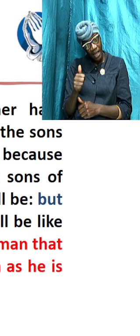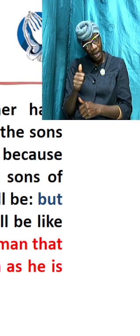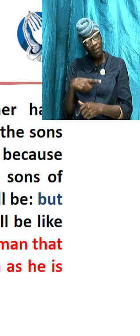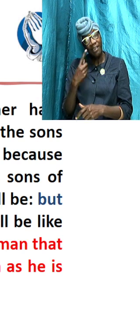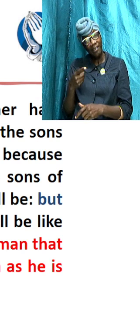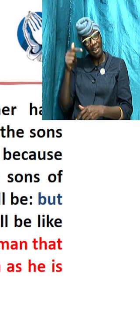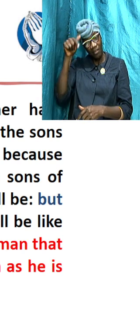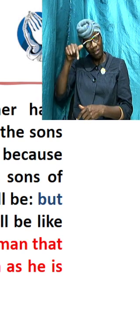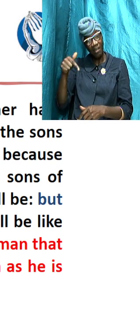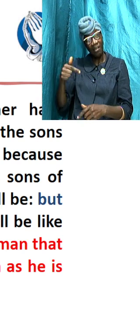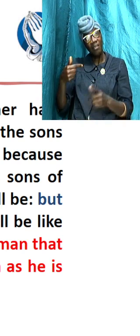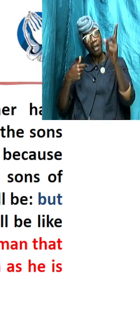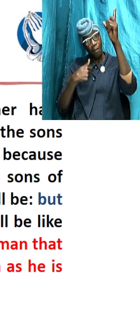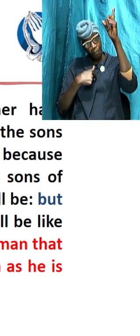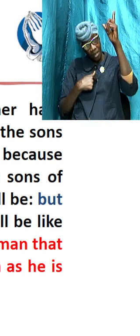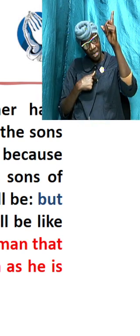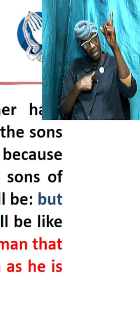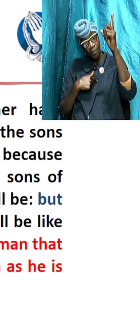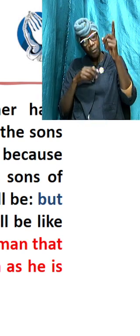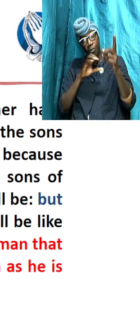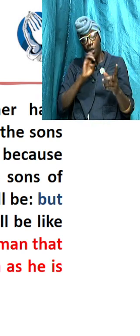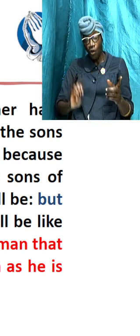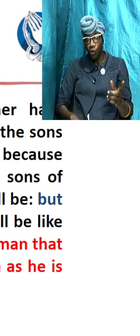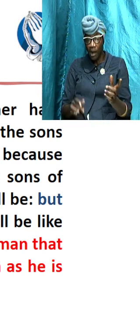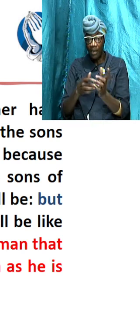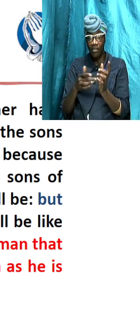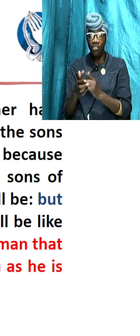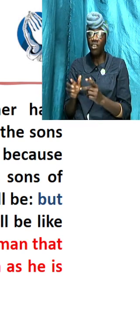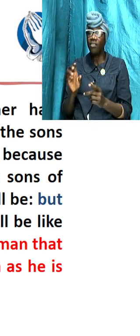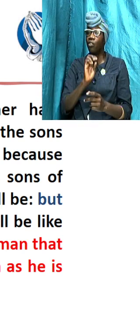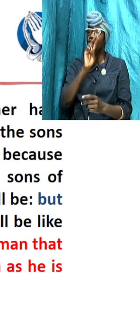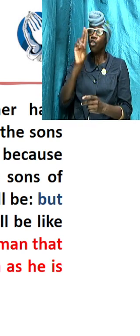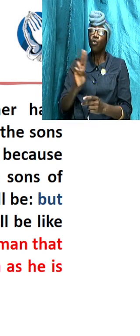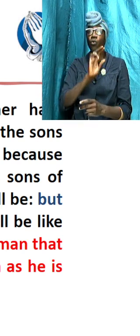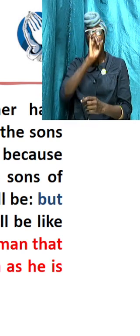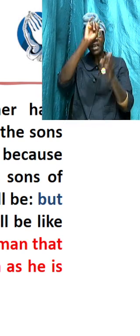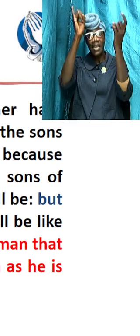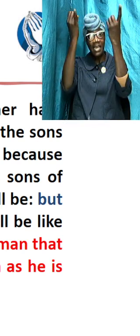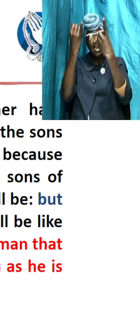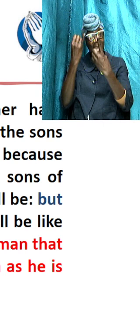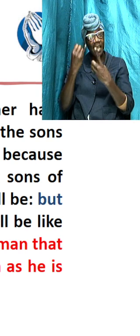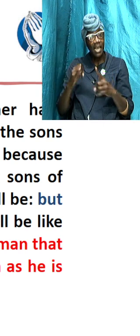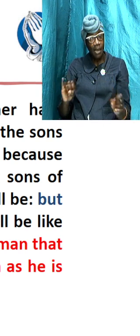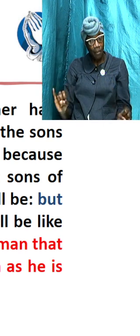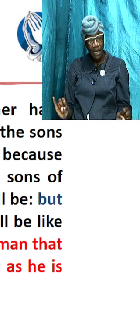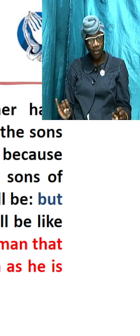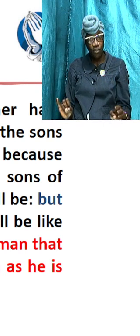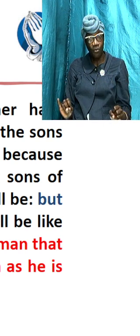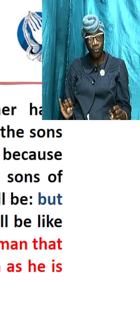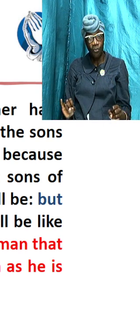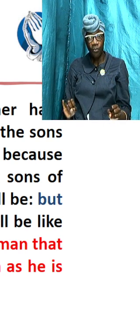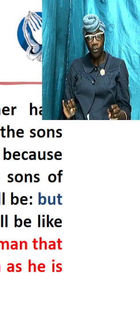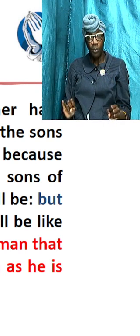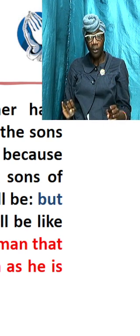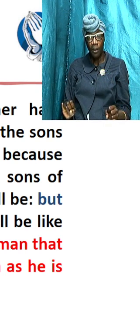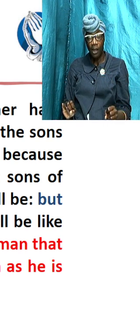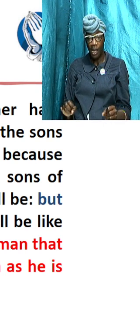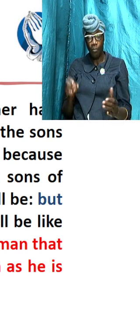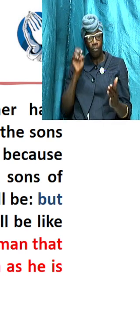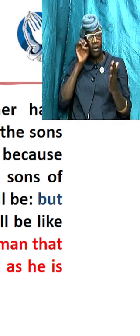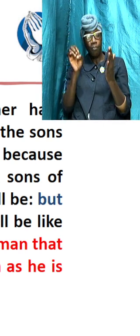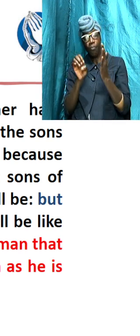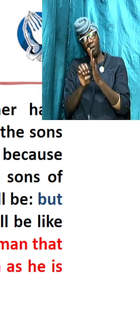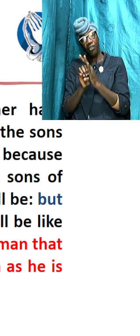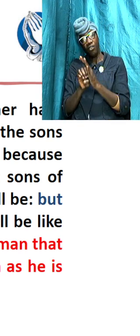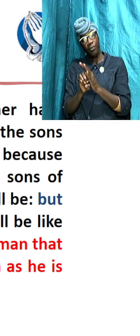this is me, the man Christ Jesus. And God is using that imagery. And he's putting, like the artist, and put the picture beside. And